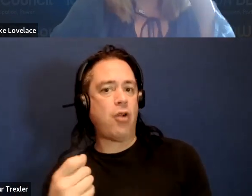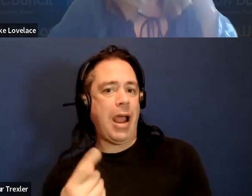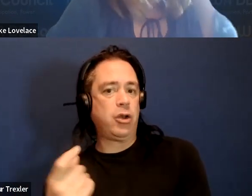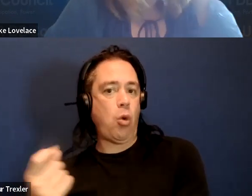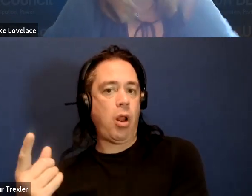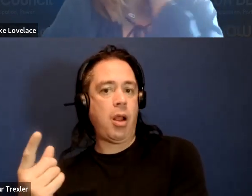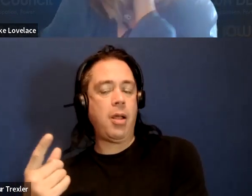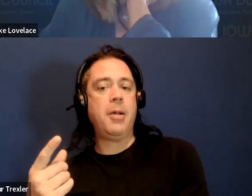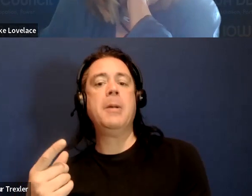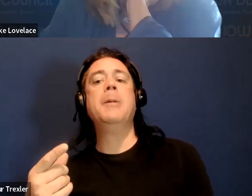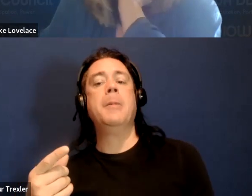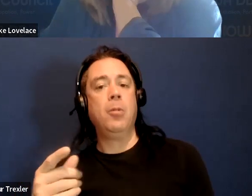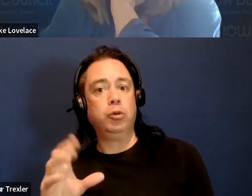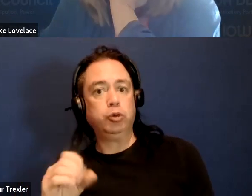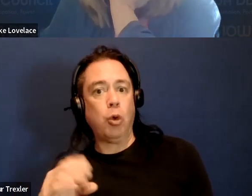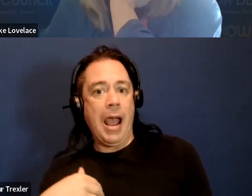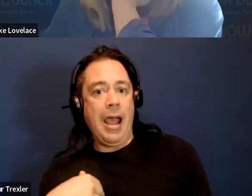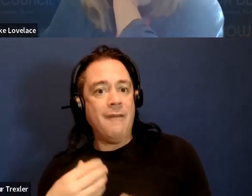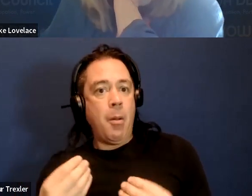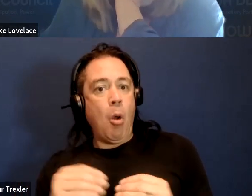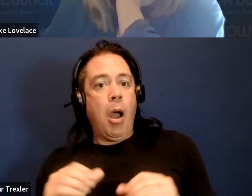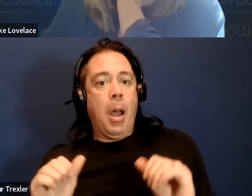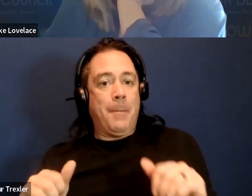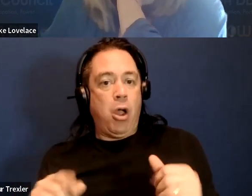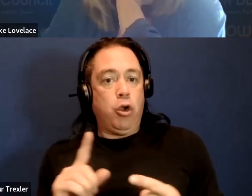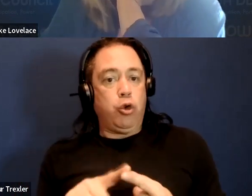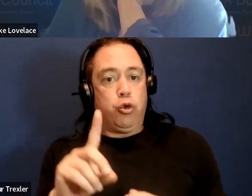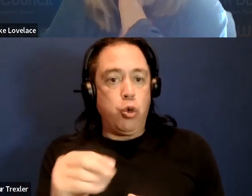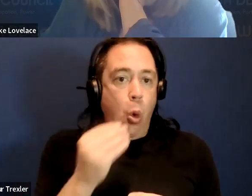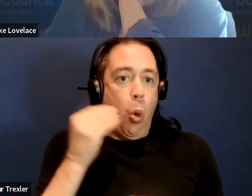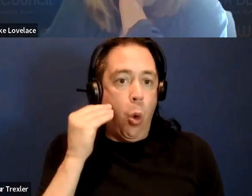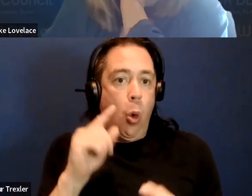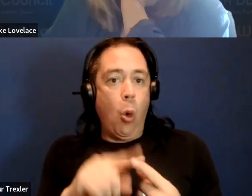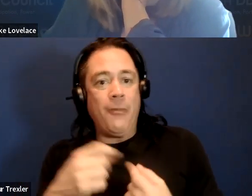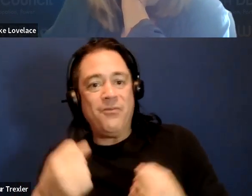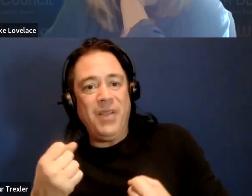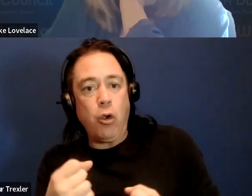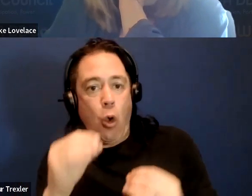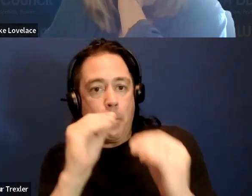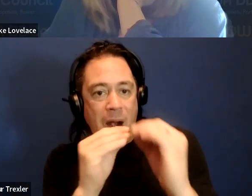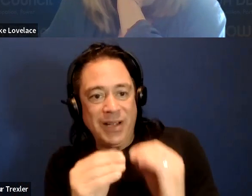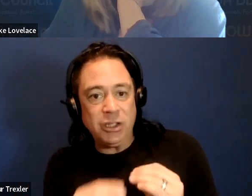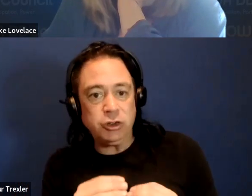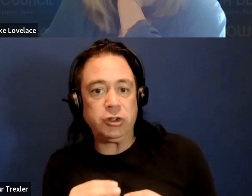annual waiver cap. So there would be more ability to do home and vehicle modifications on an ongoing basis.